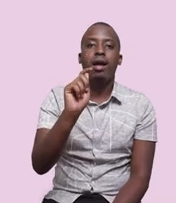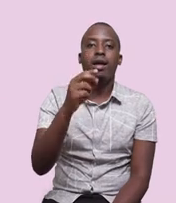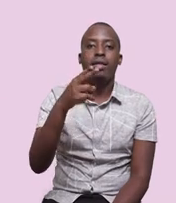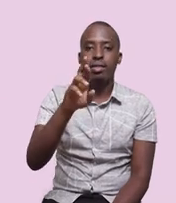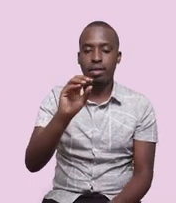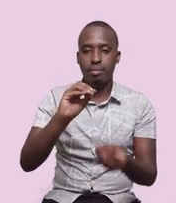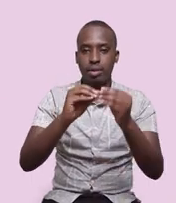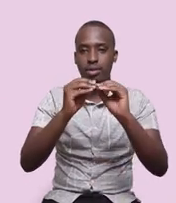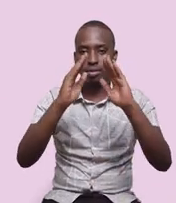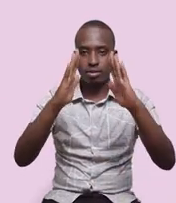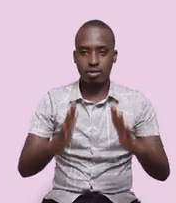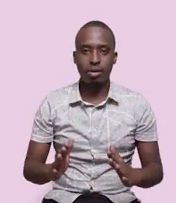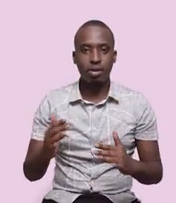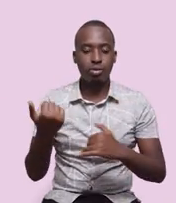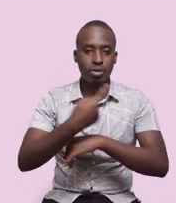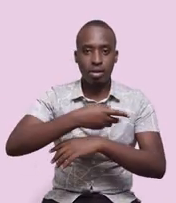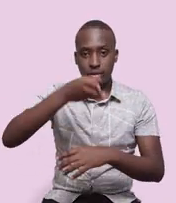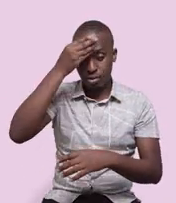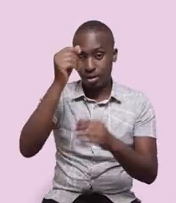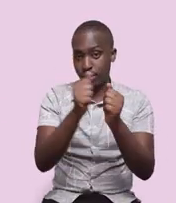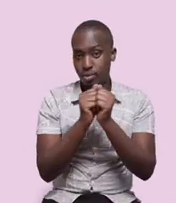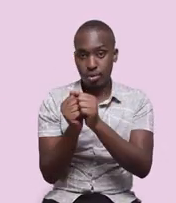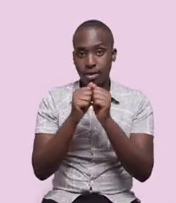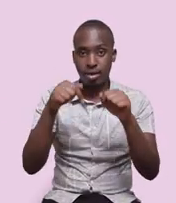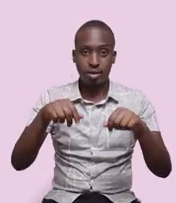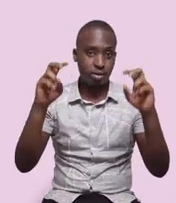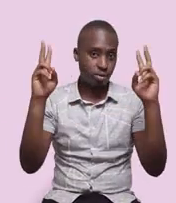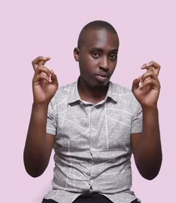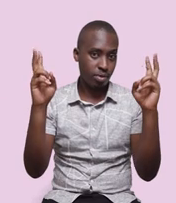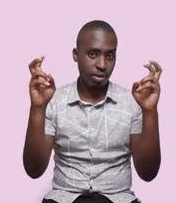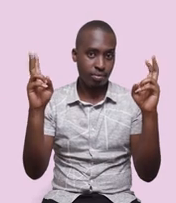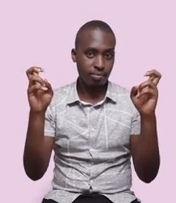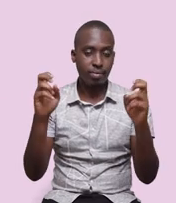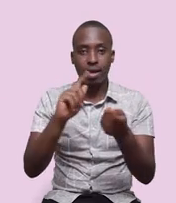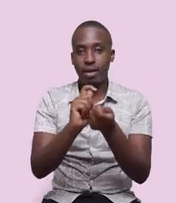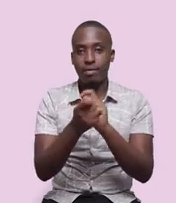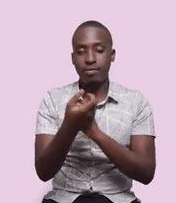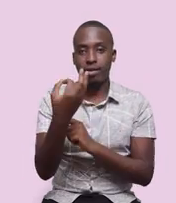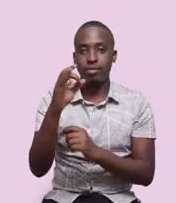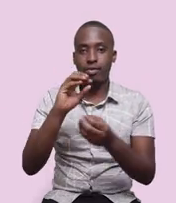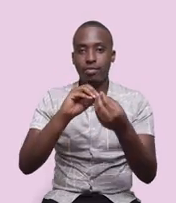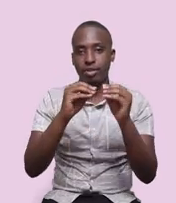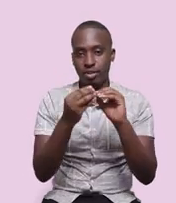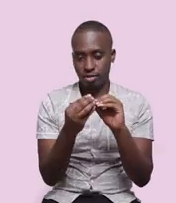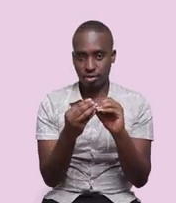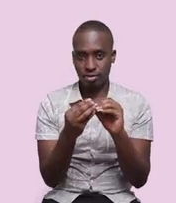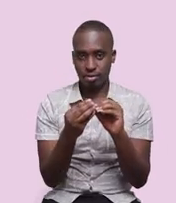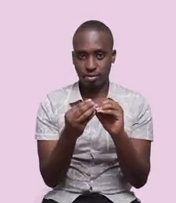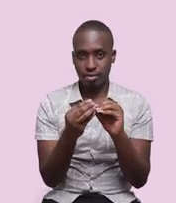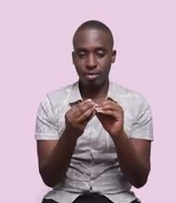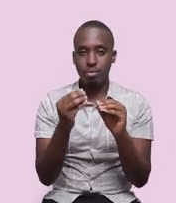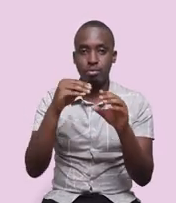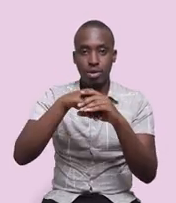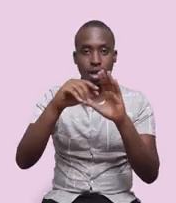teacher. Today we are going to learn together this topic, the inverse of an integer,